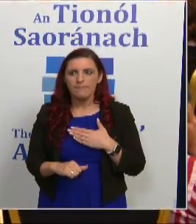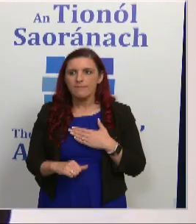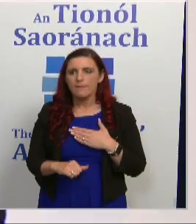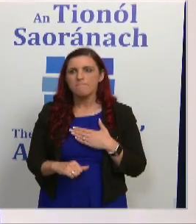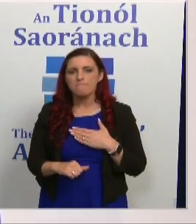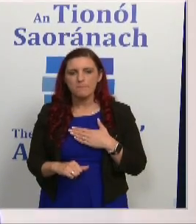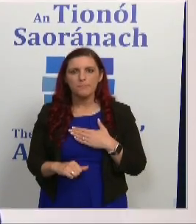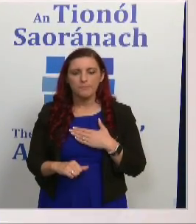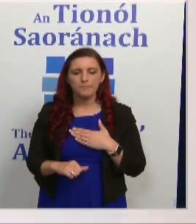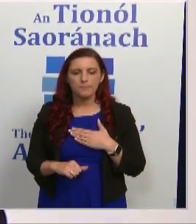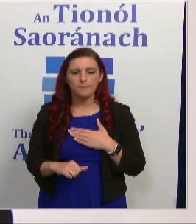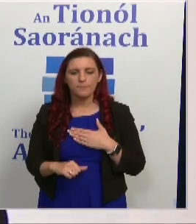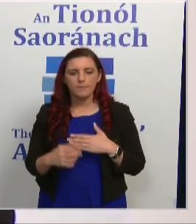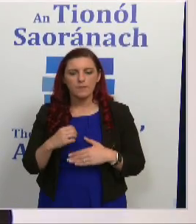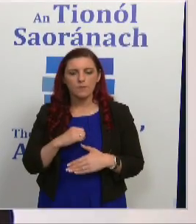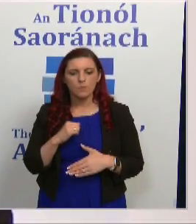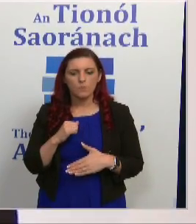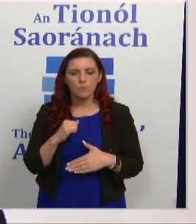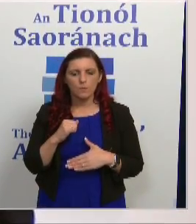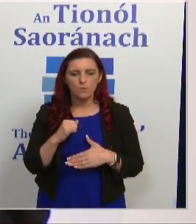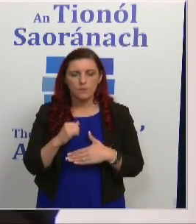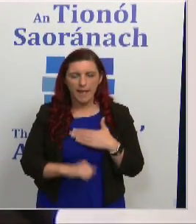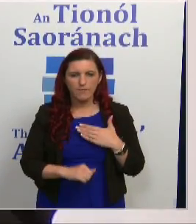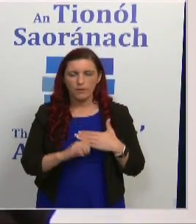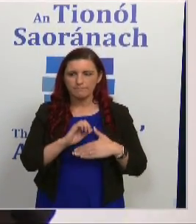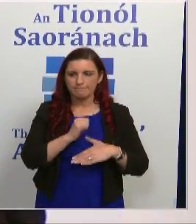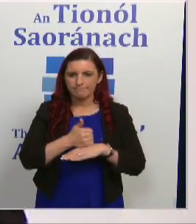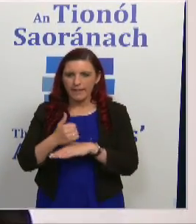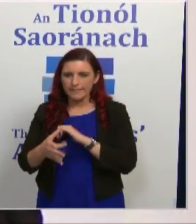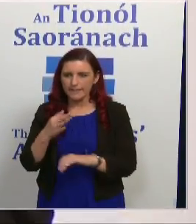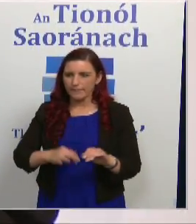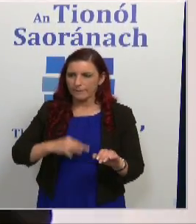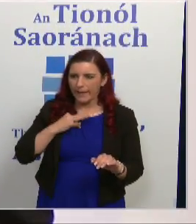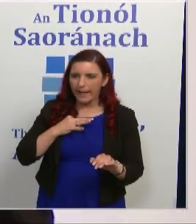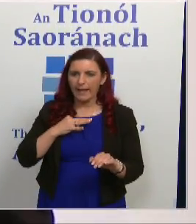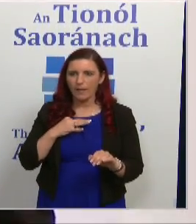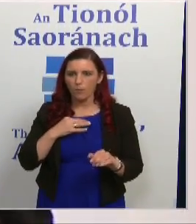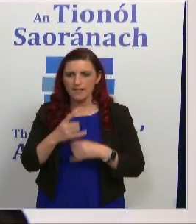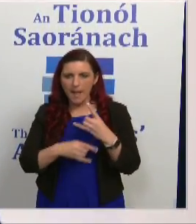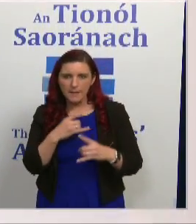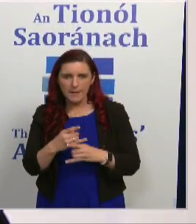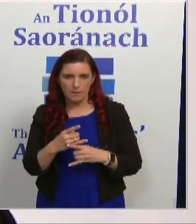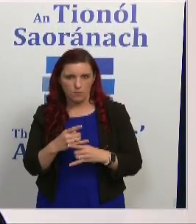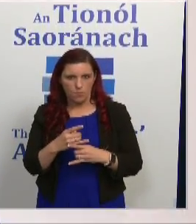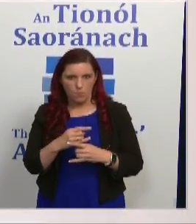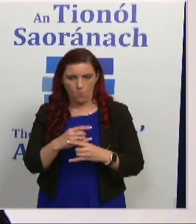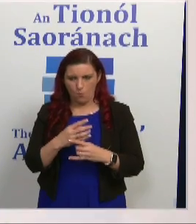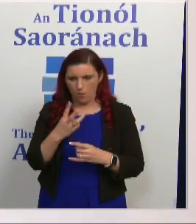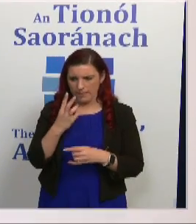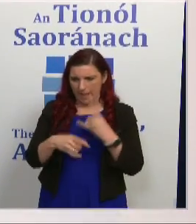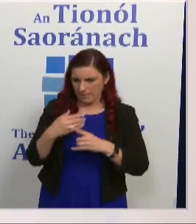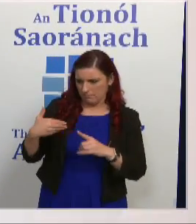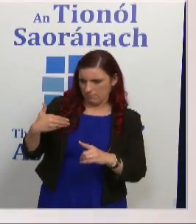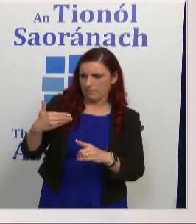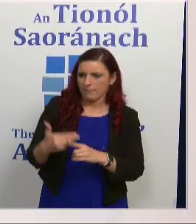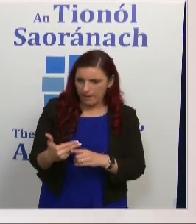of establishment setting day, get a sense of actually what's happening, how do we get to where we are now, and once we have a better understanding